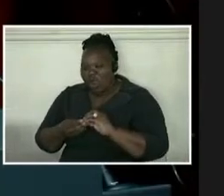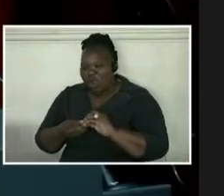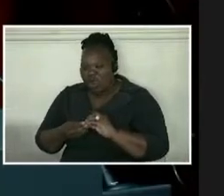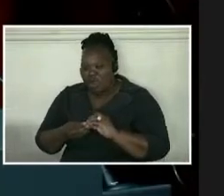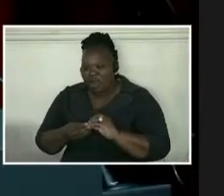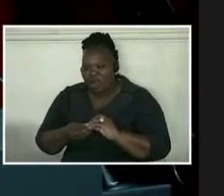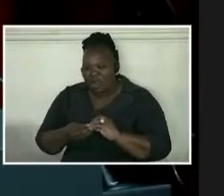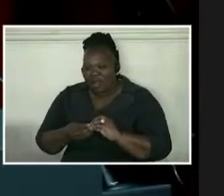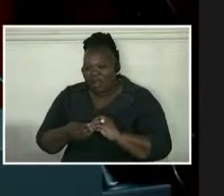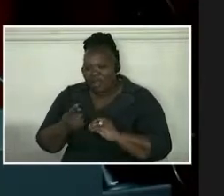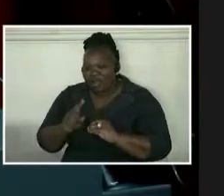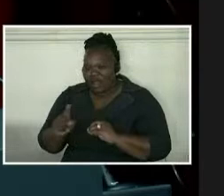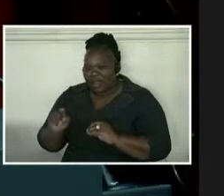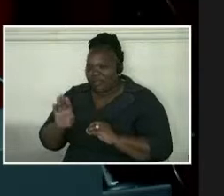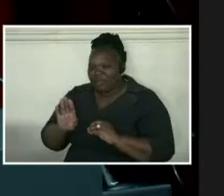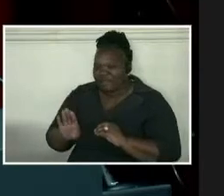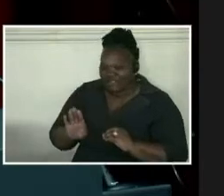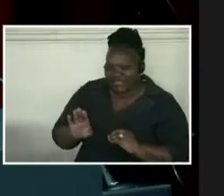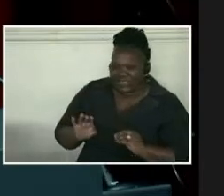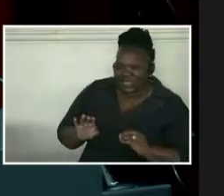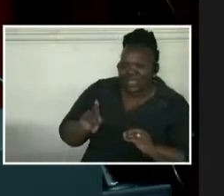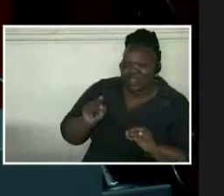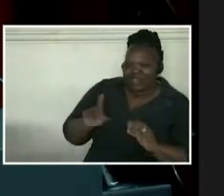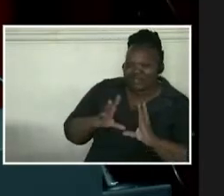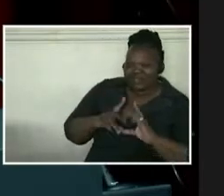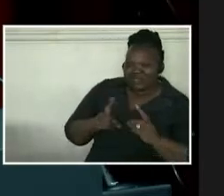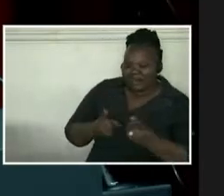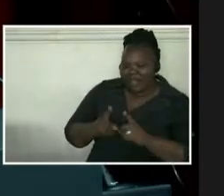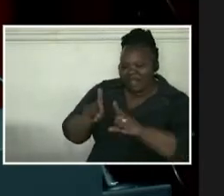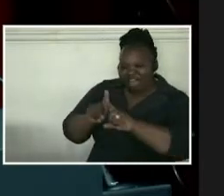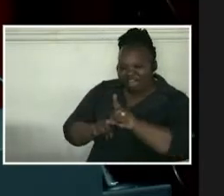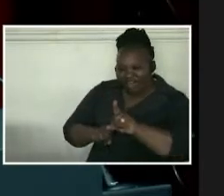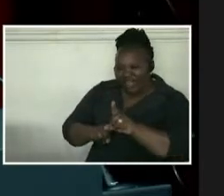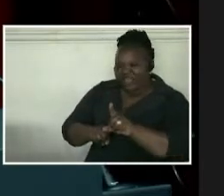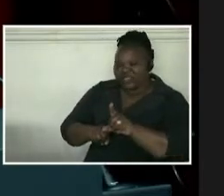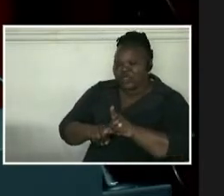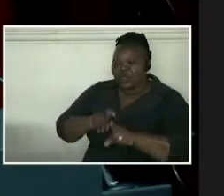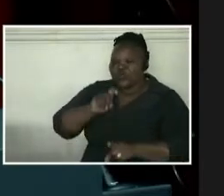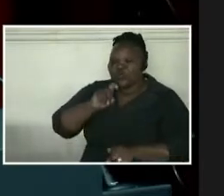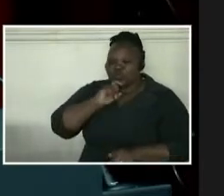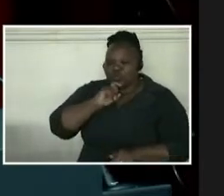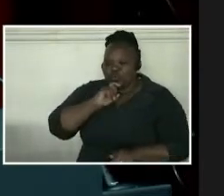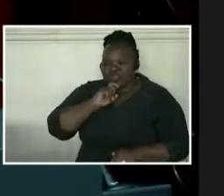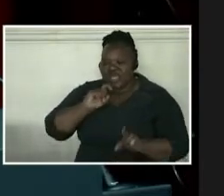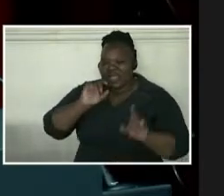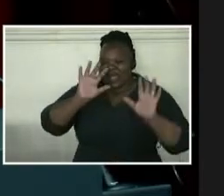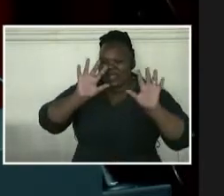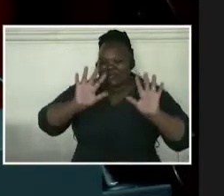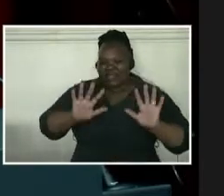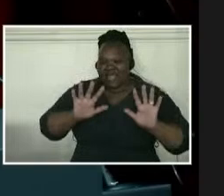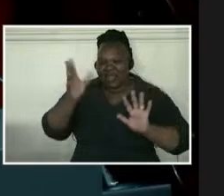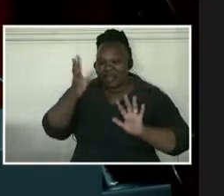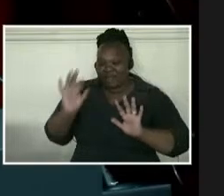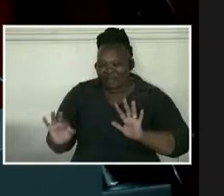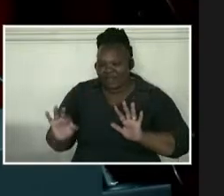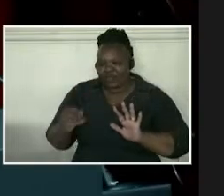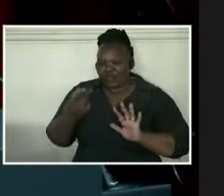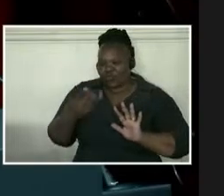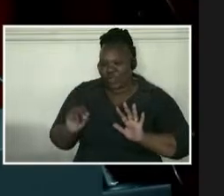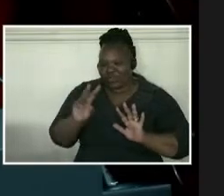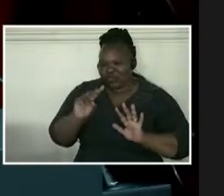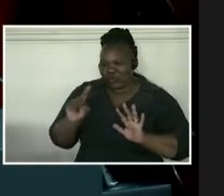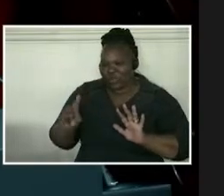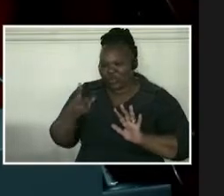financial benefit this department failed to spend 10 percent of its 2021